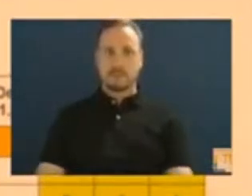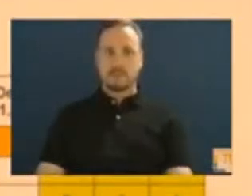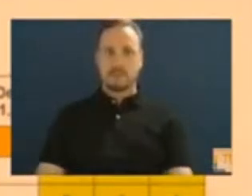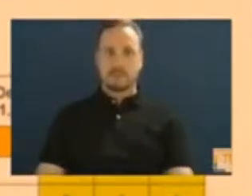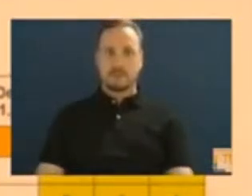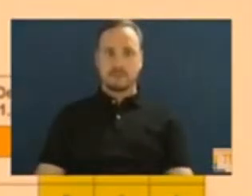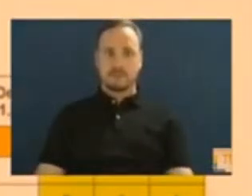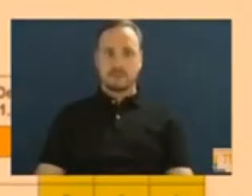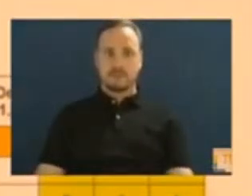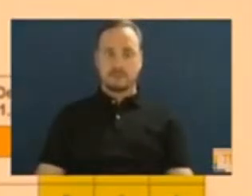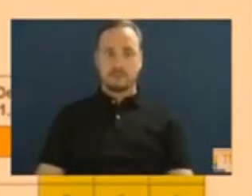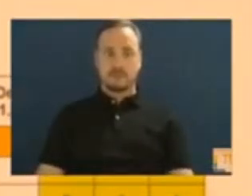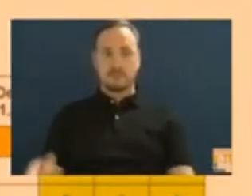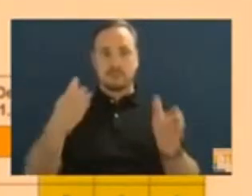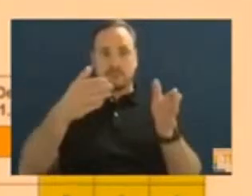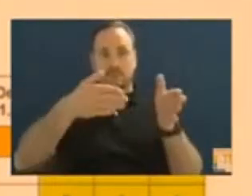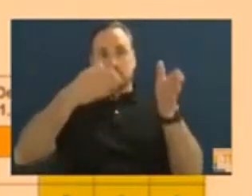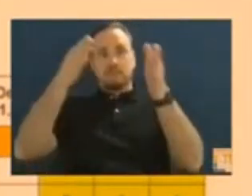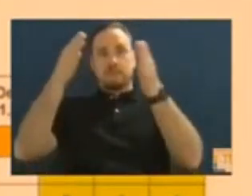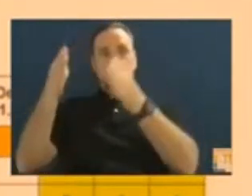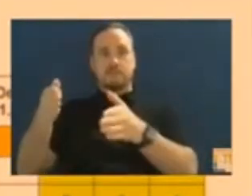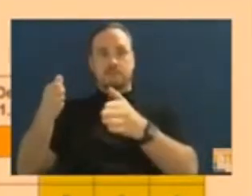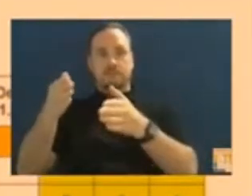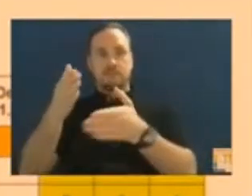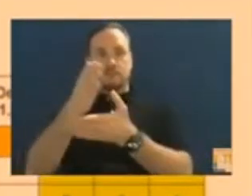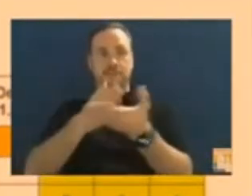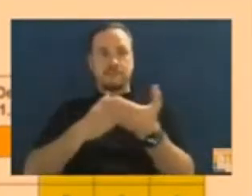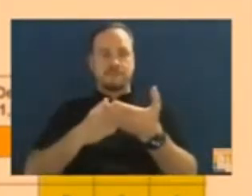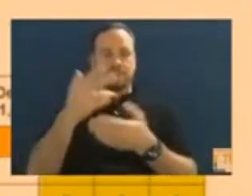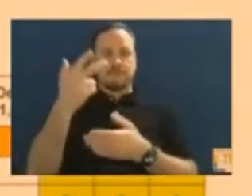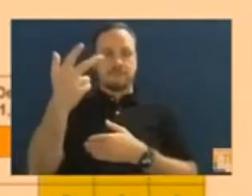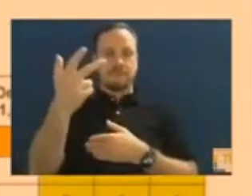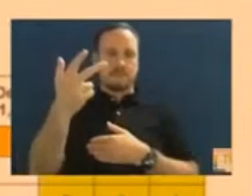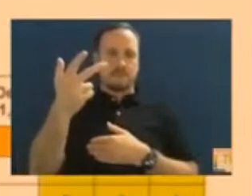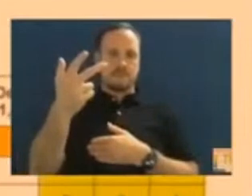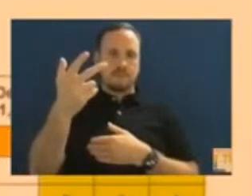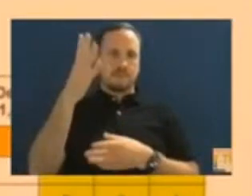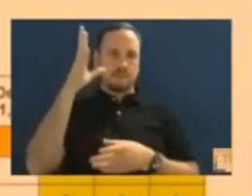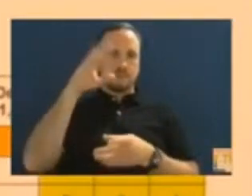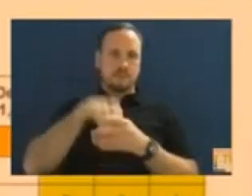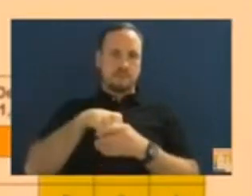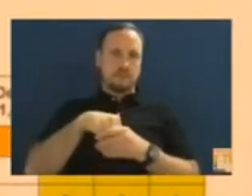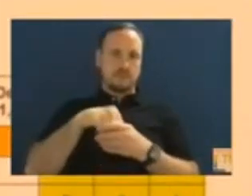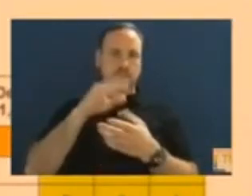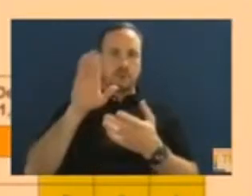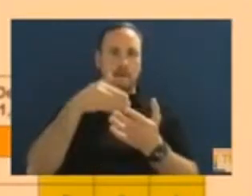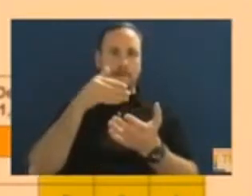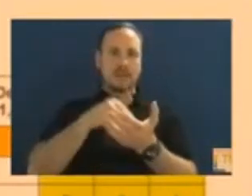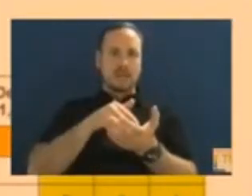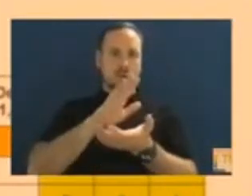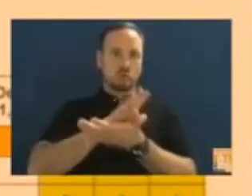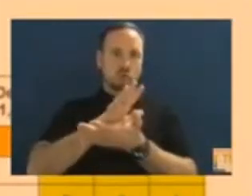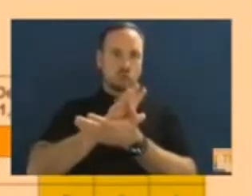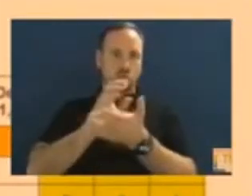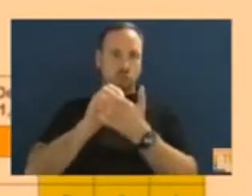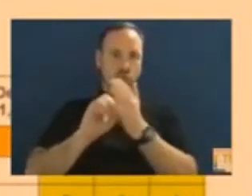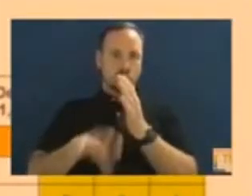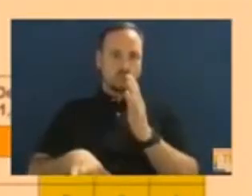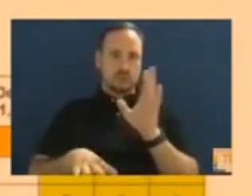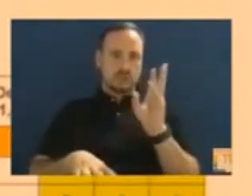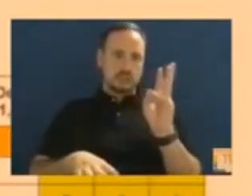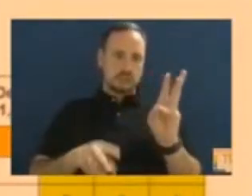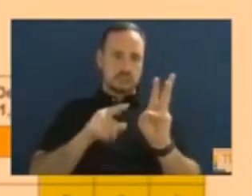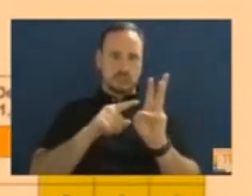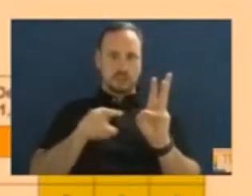Moving on to Phase 3, which includes our middle school students, 6th through 8th graders.